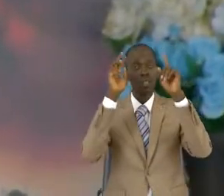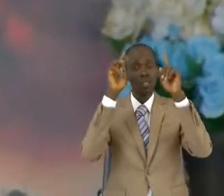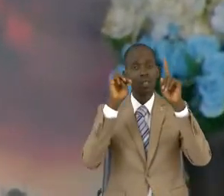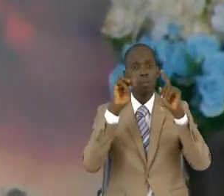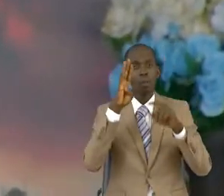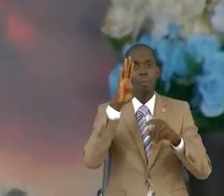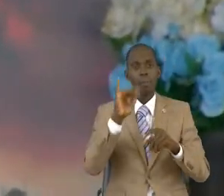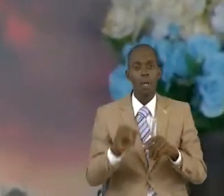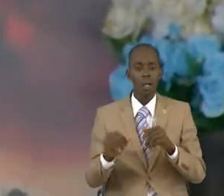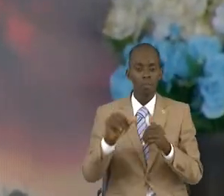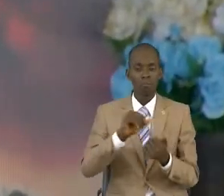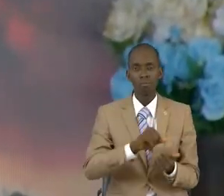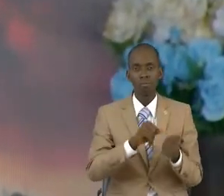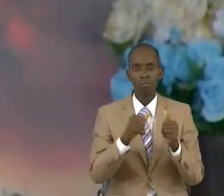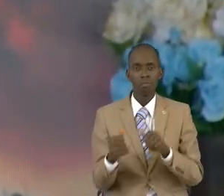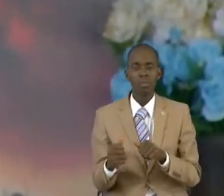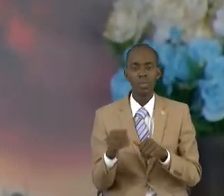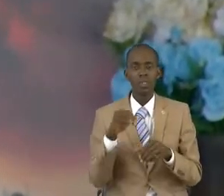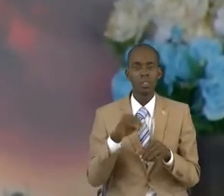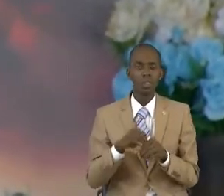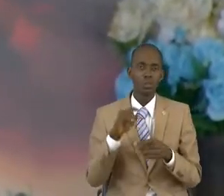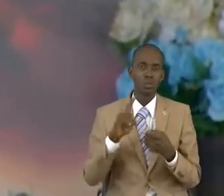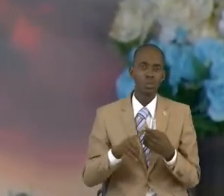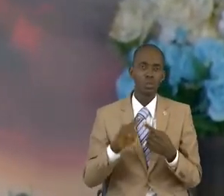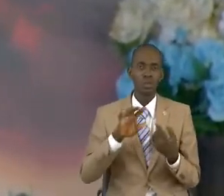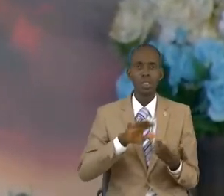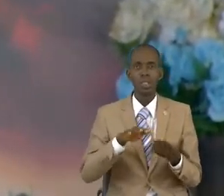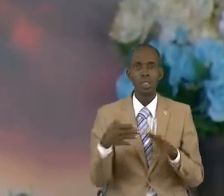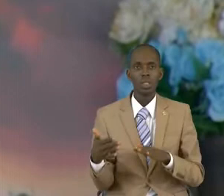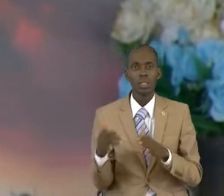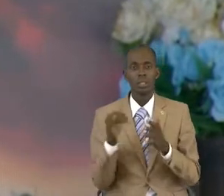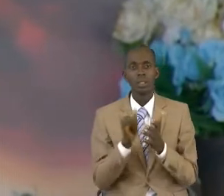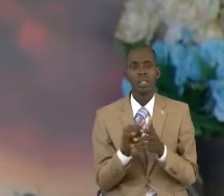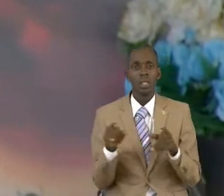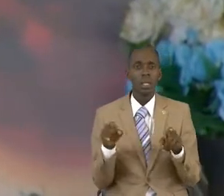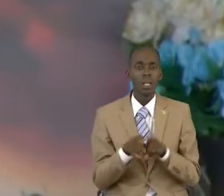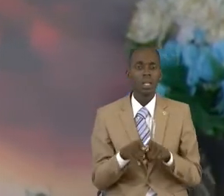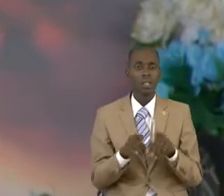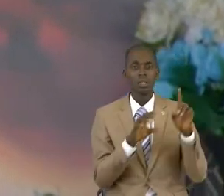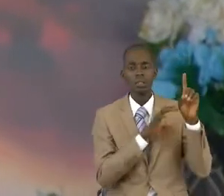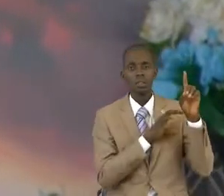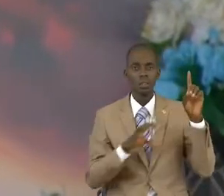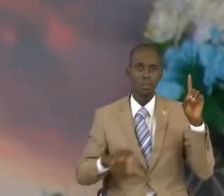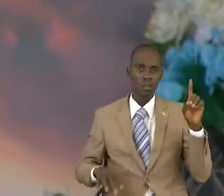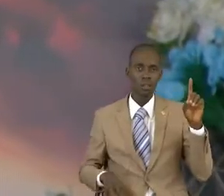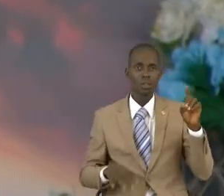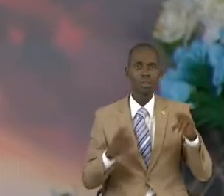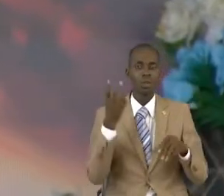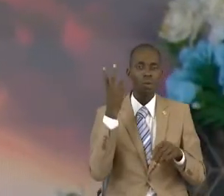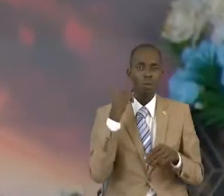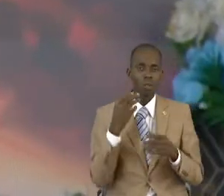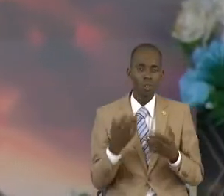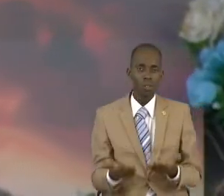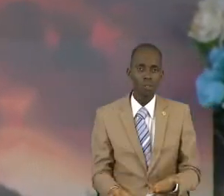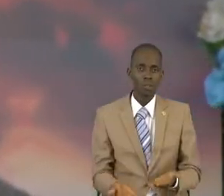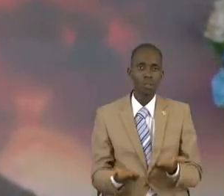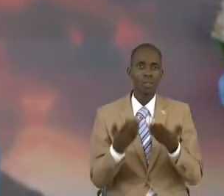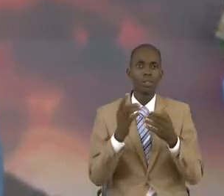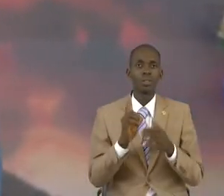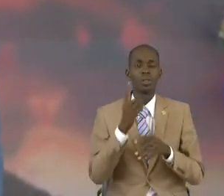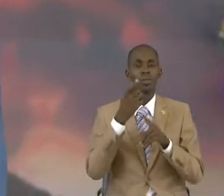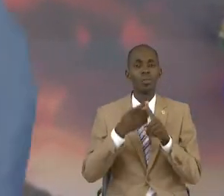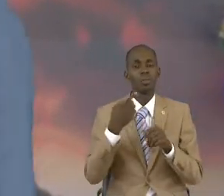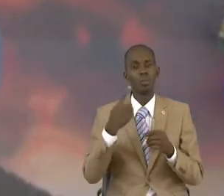baptism into death, that like as Christ was raised up from the